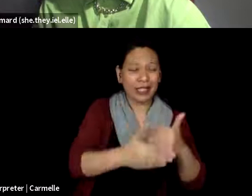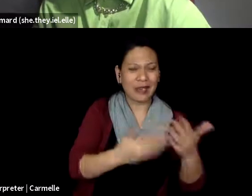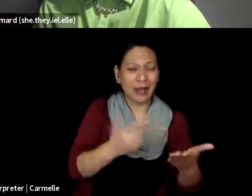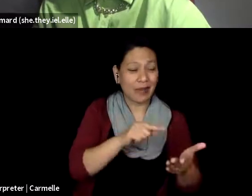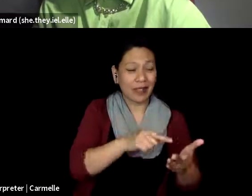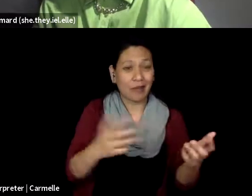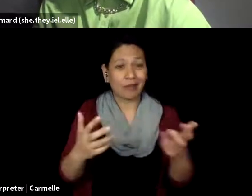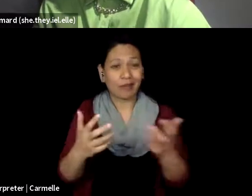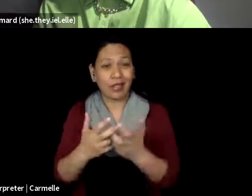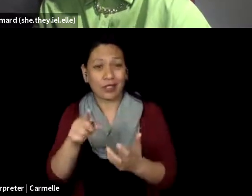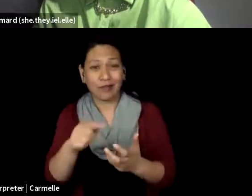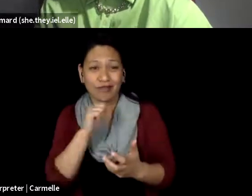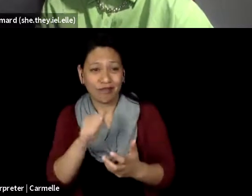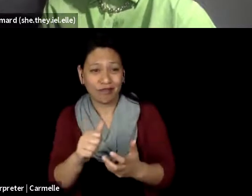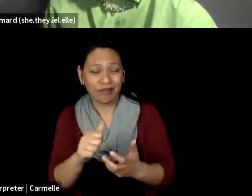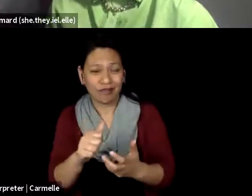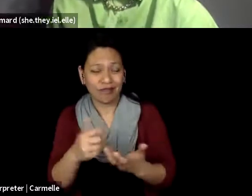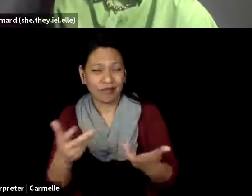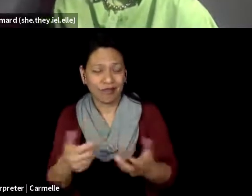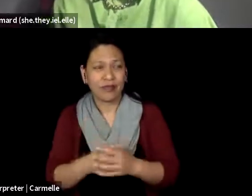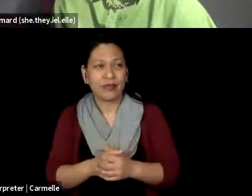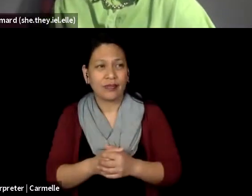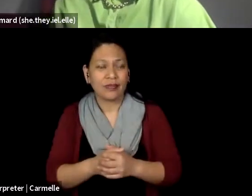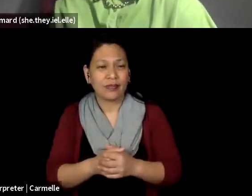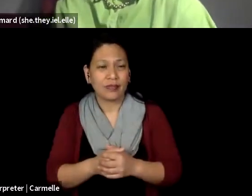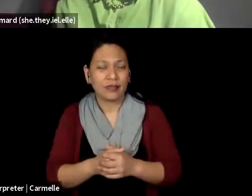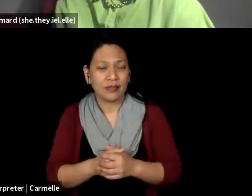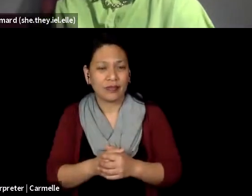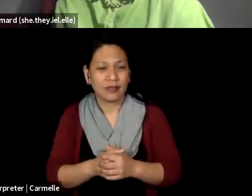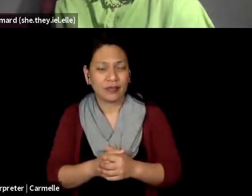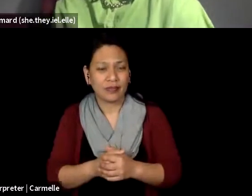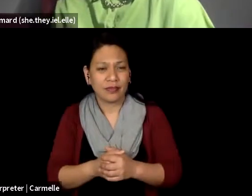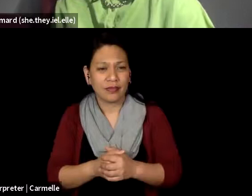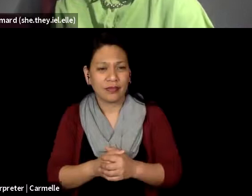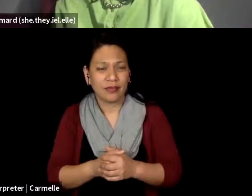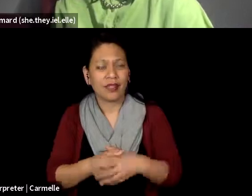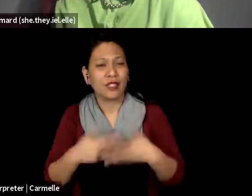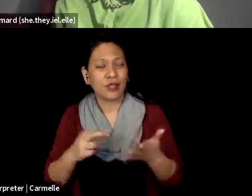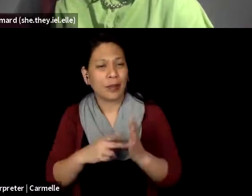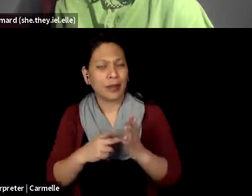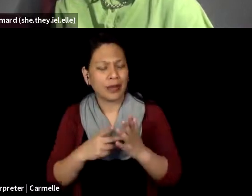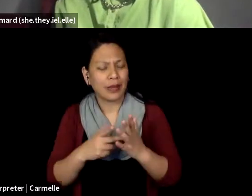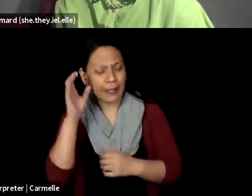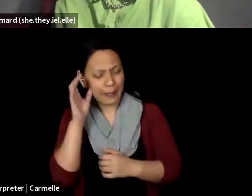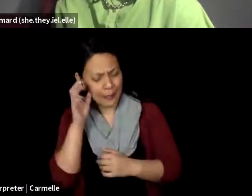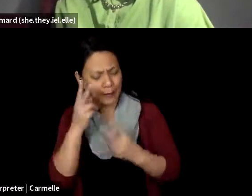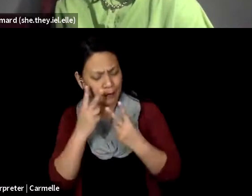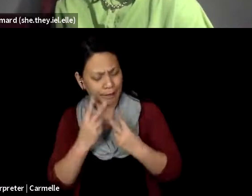like, it's I think that taking the time to listen to yourself,